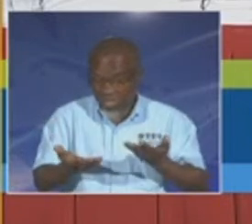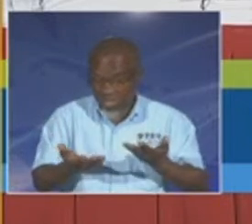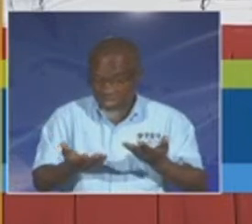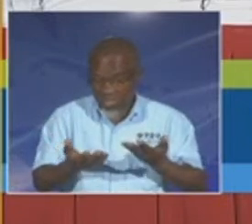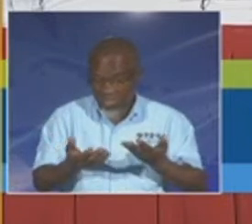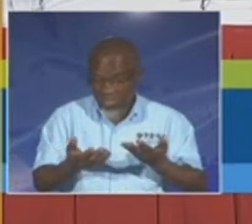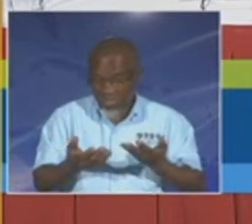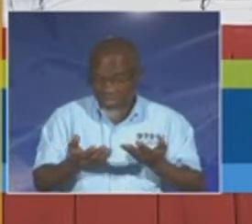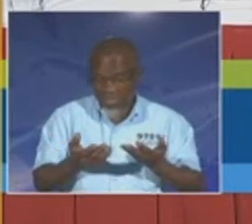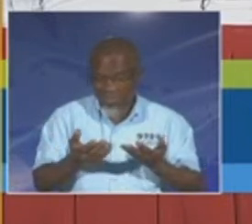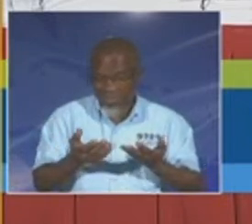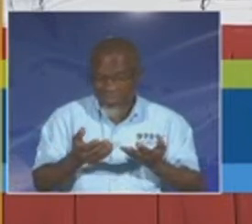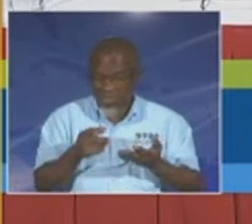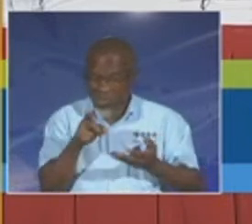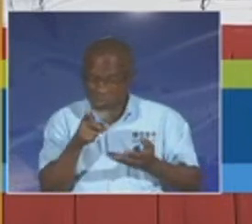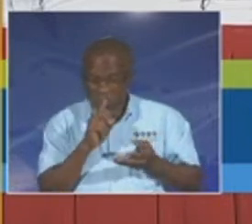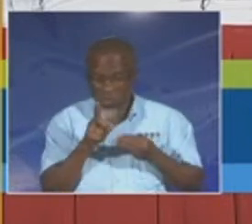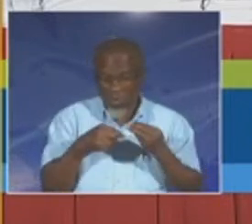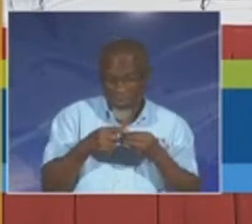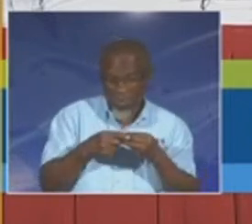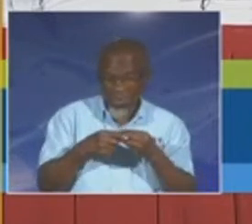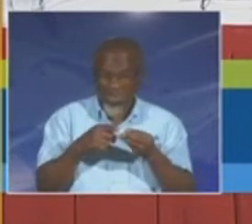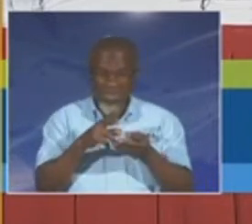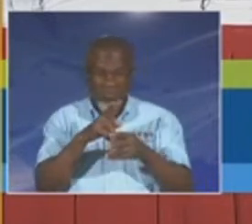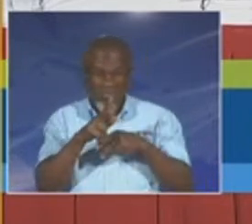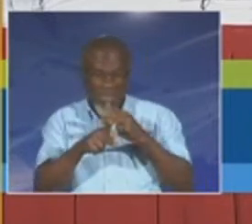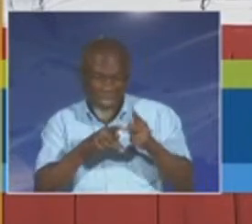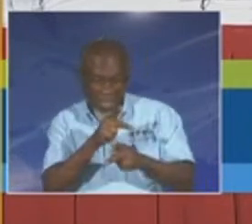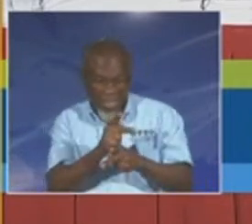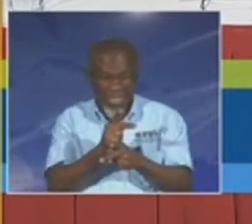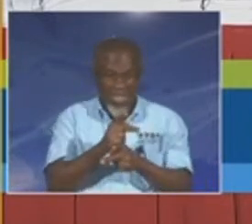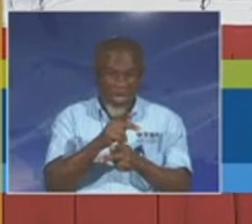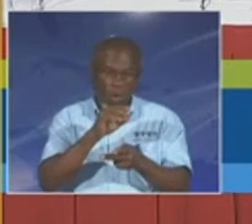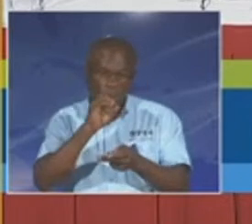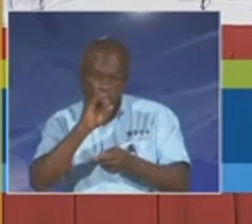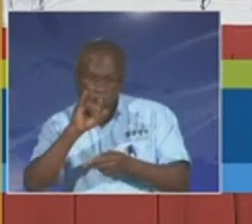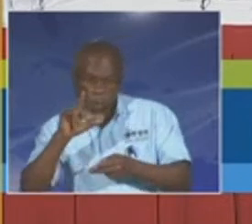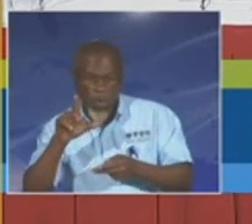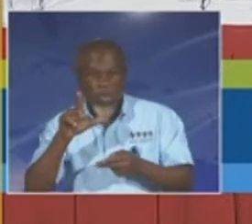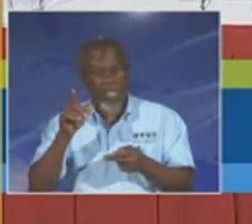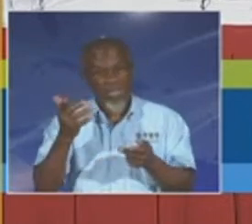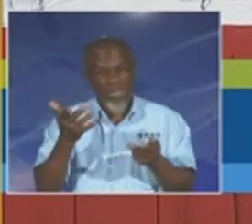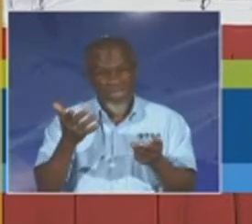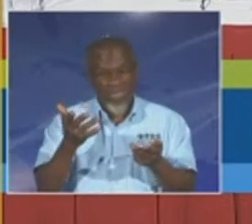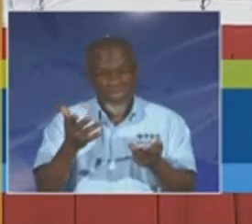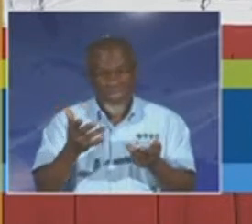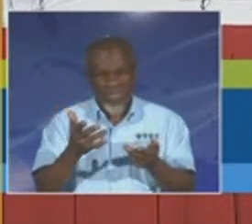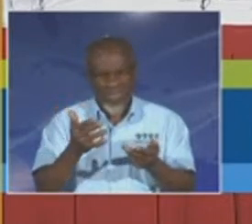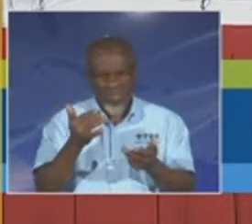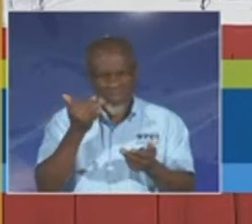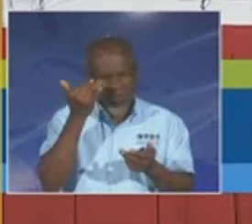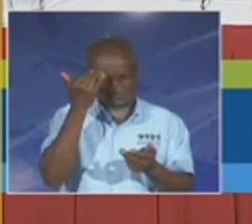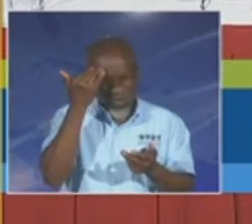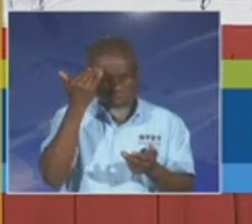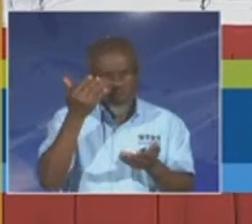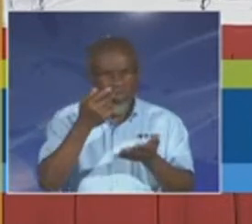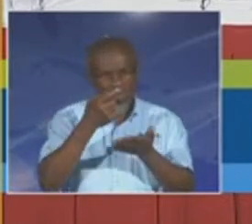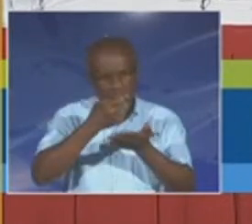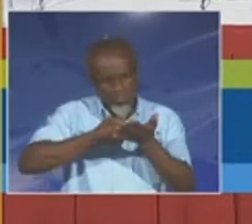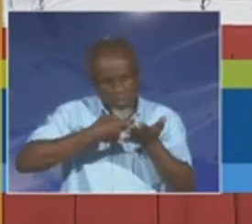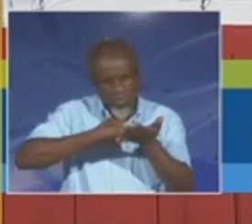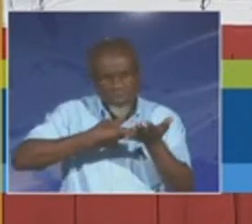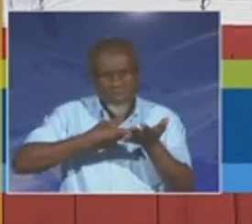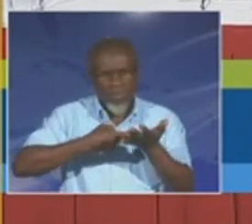oil that we should use and fruits, vegetables. We all know these things are very expensive, particularly for